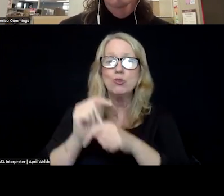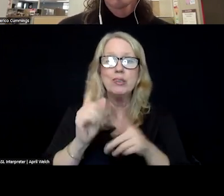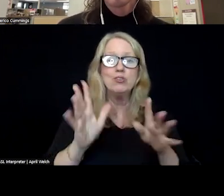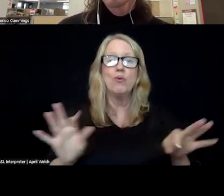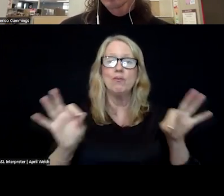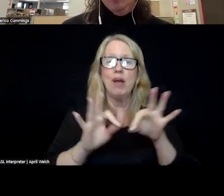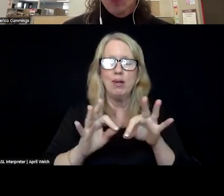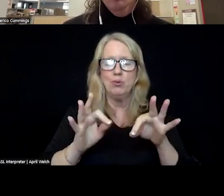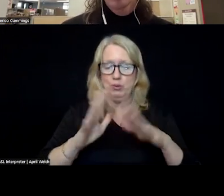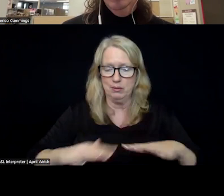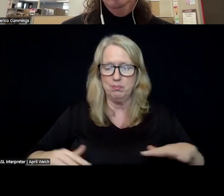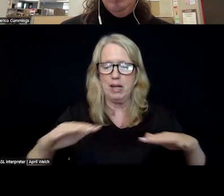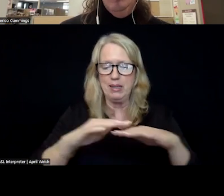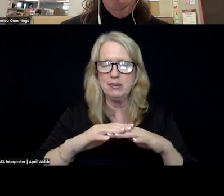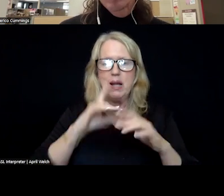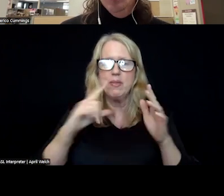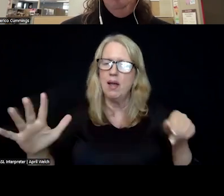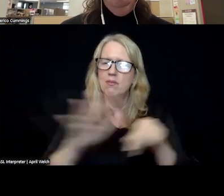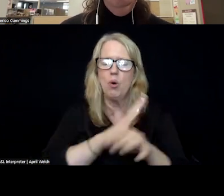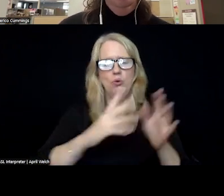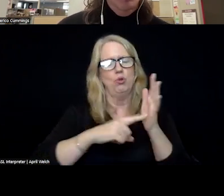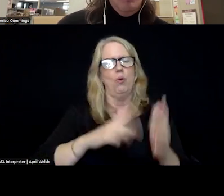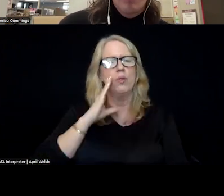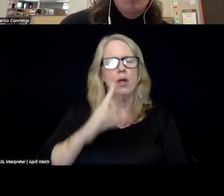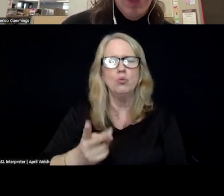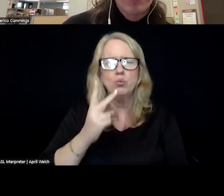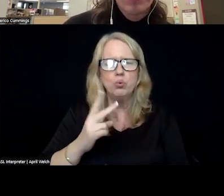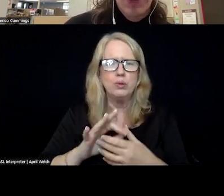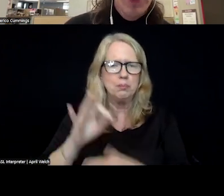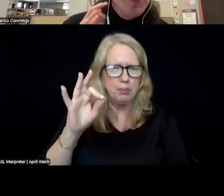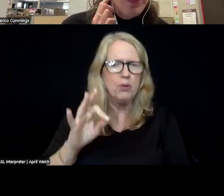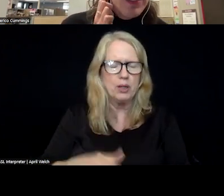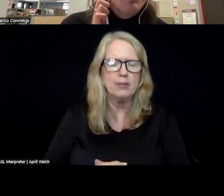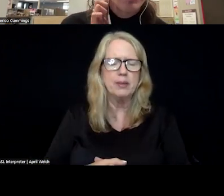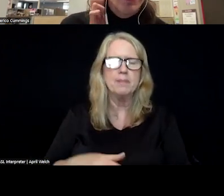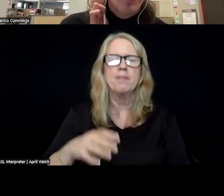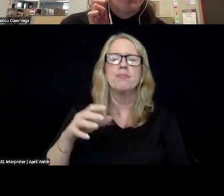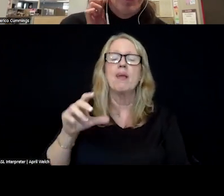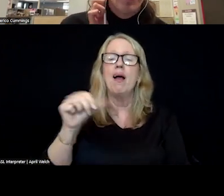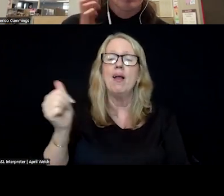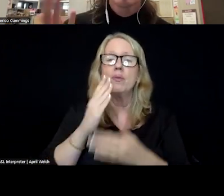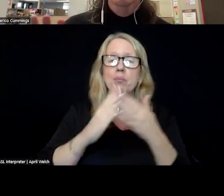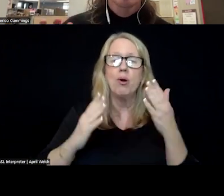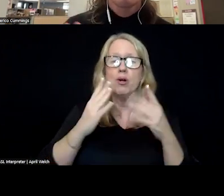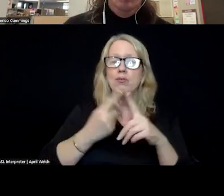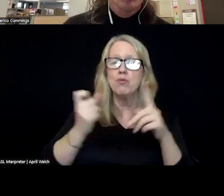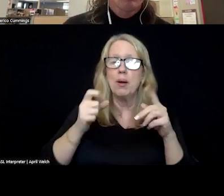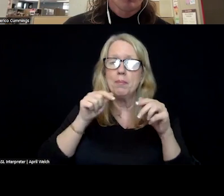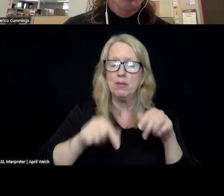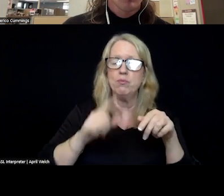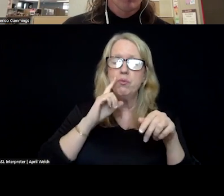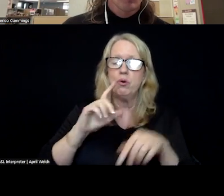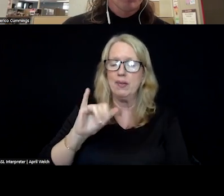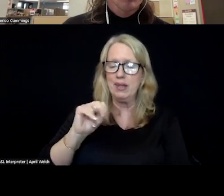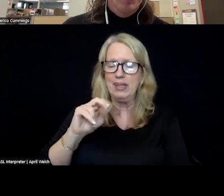spaces as fully Two-Spirit people. And another piece building off of that, Indigiqueer folks in